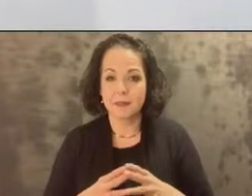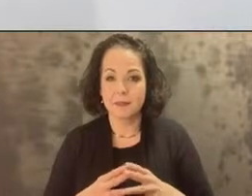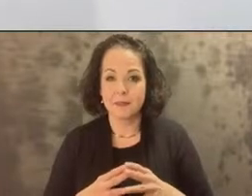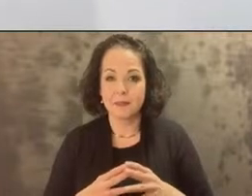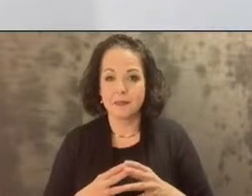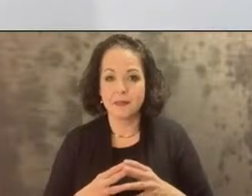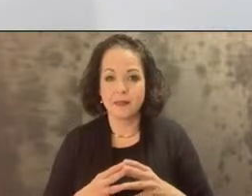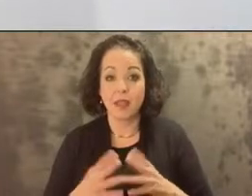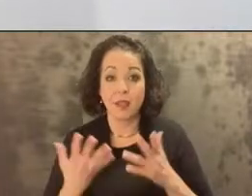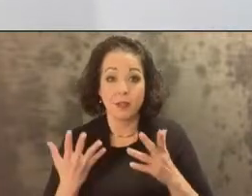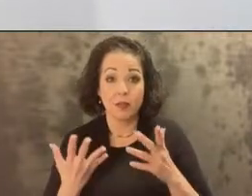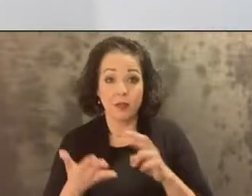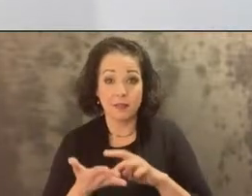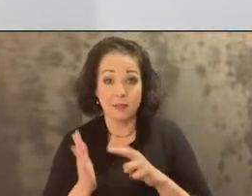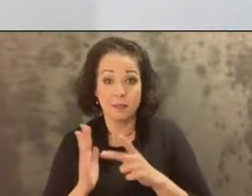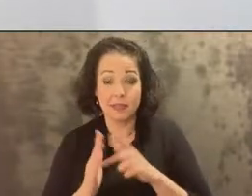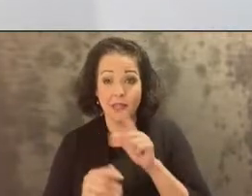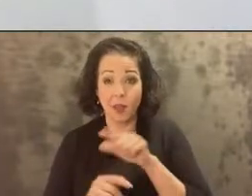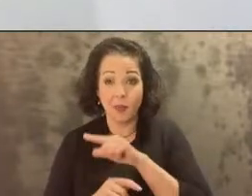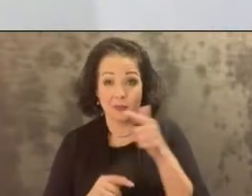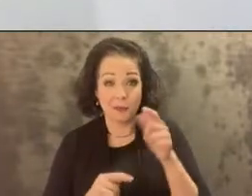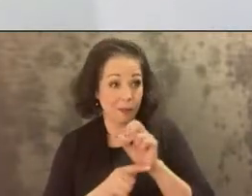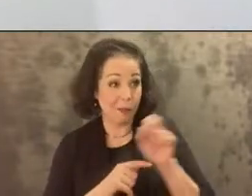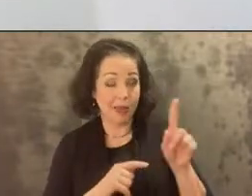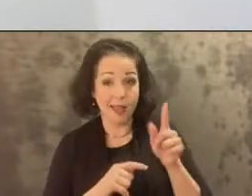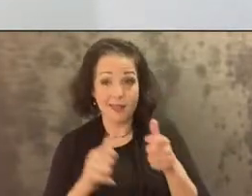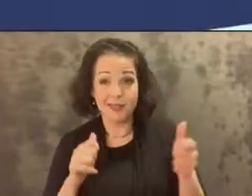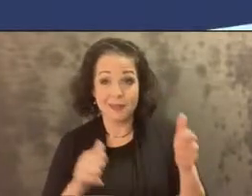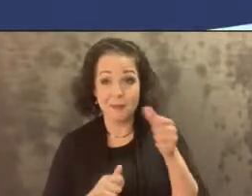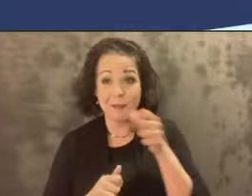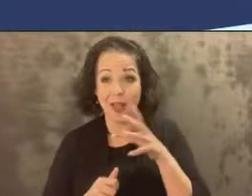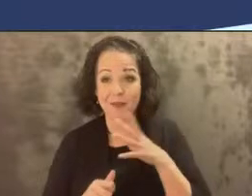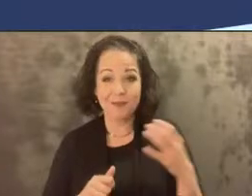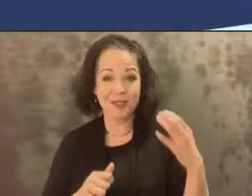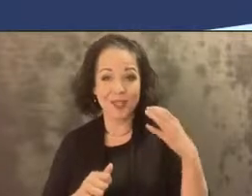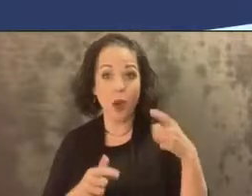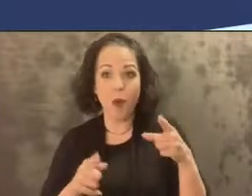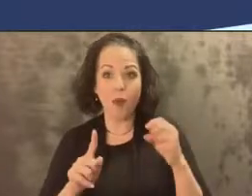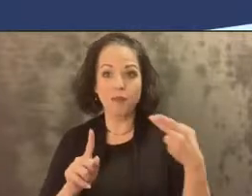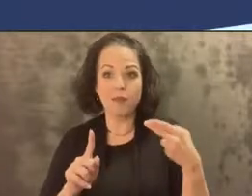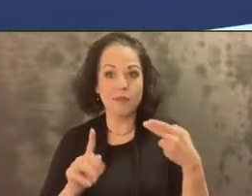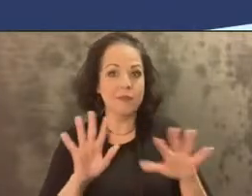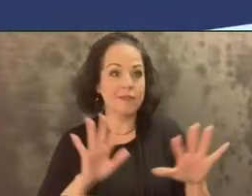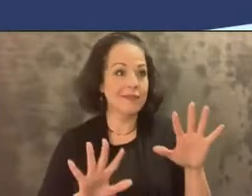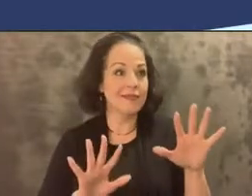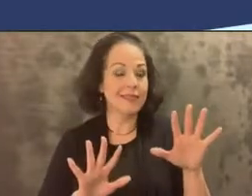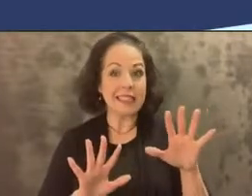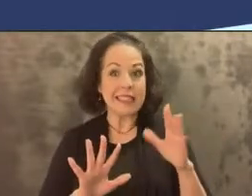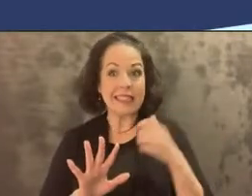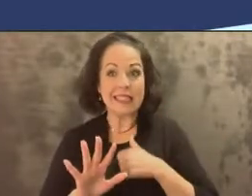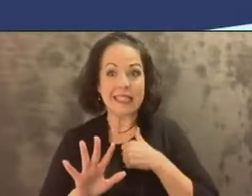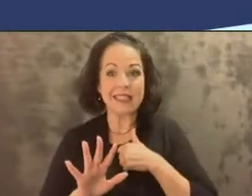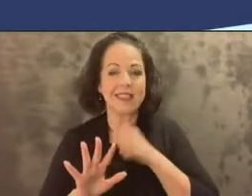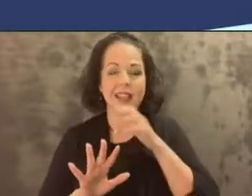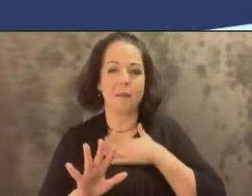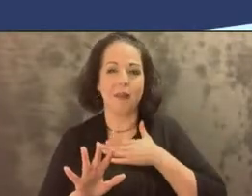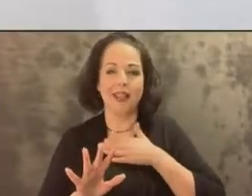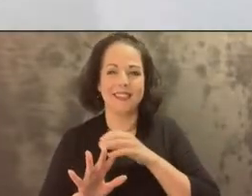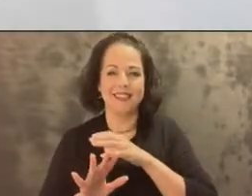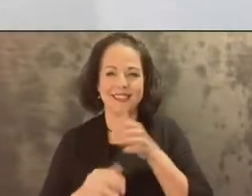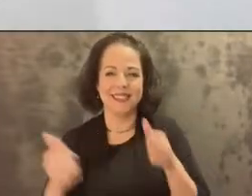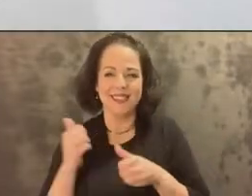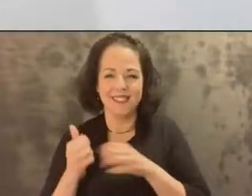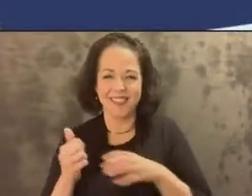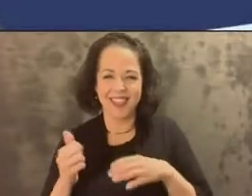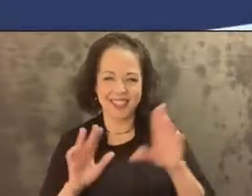And so I will turn it back over to you, Madam Chair. Thank you so much. Oh, wait a second. No, never mind. No, she's not in my subcommittee. Go ahead, Madam All